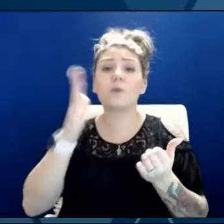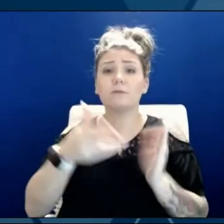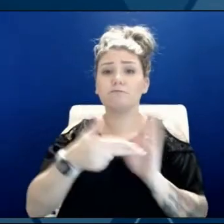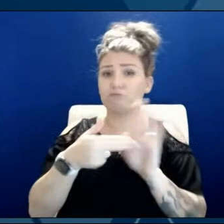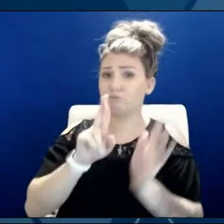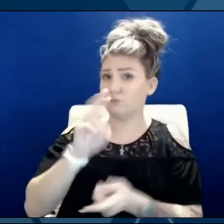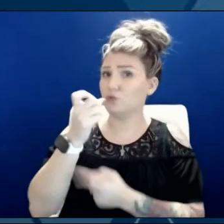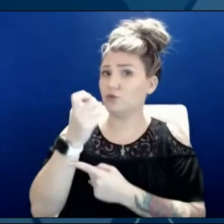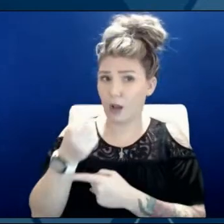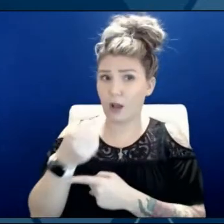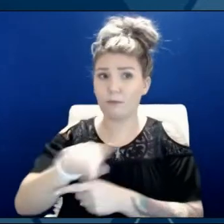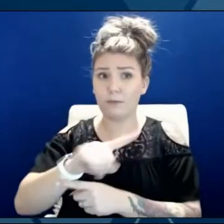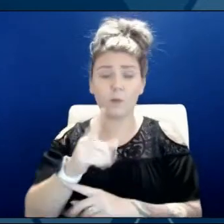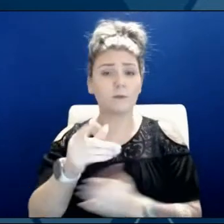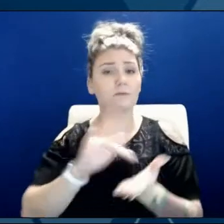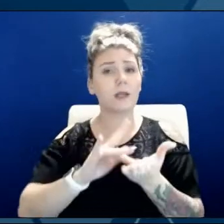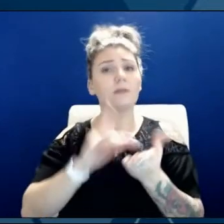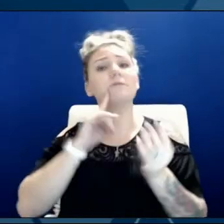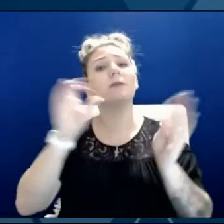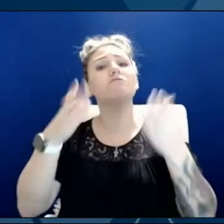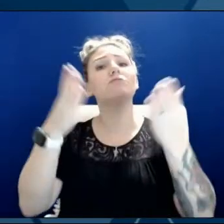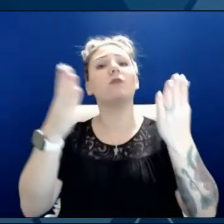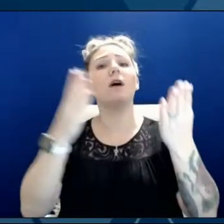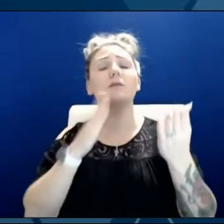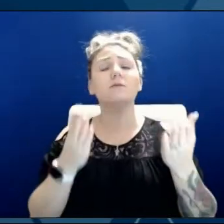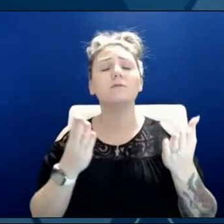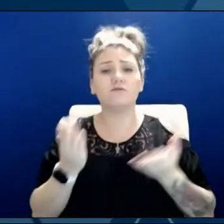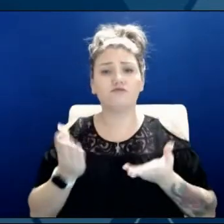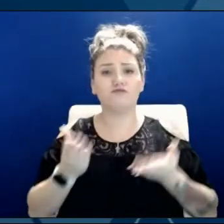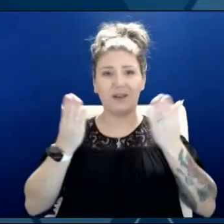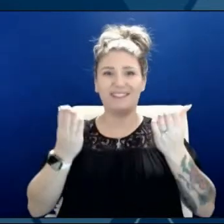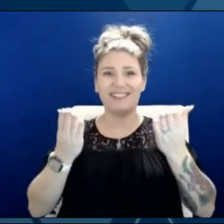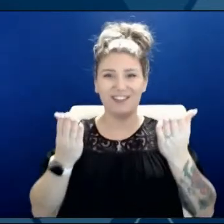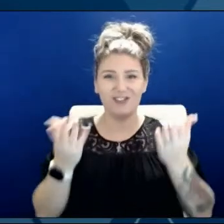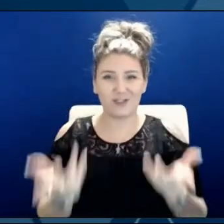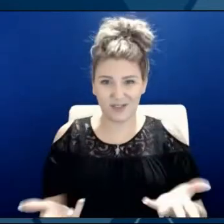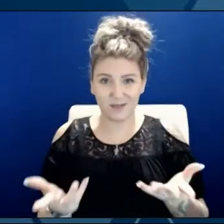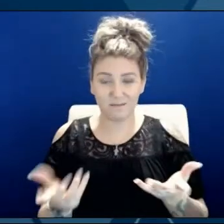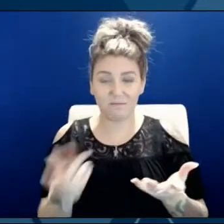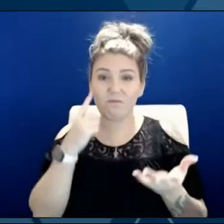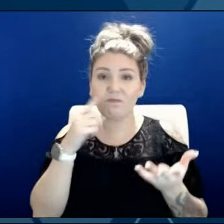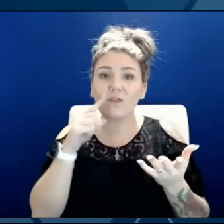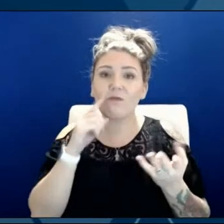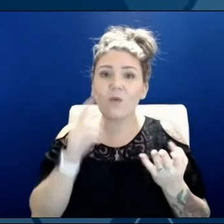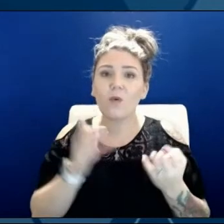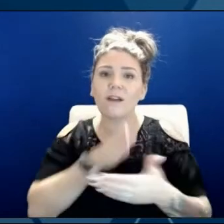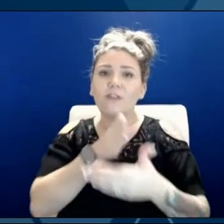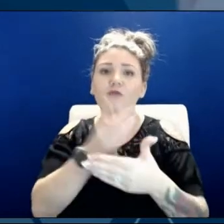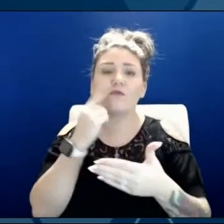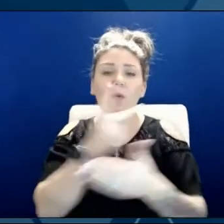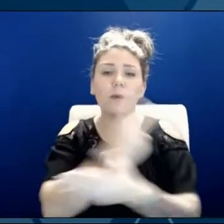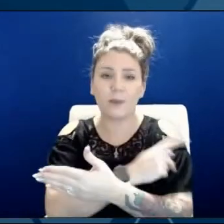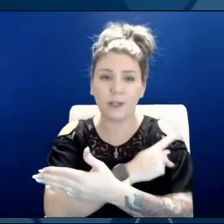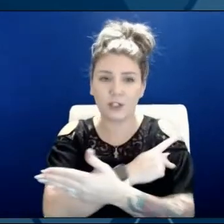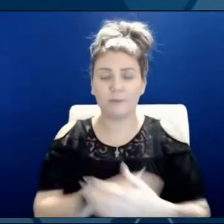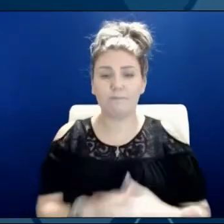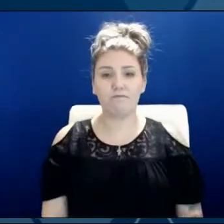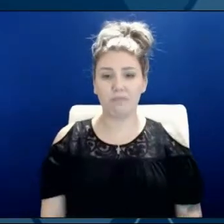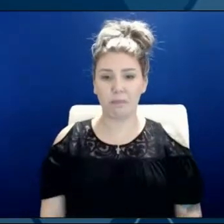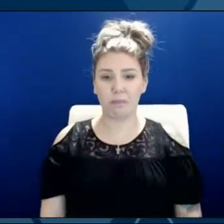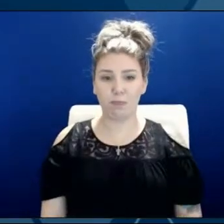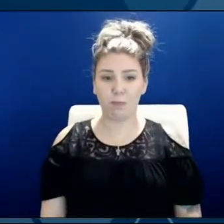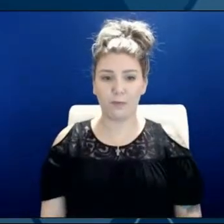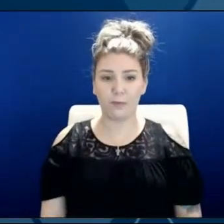give recommendations, or they are giving recommendations for interventions for their patients. After